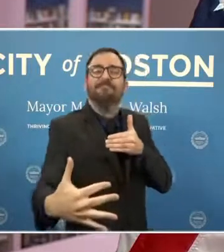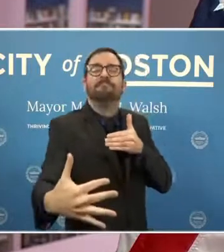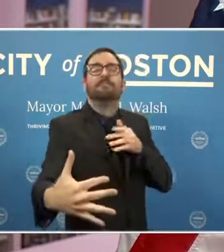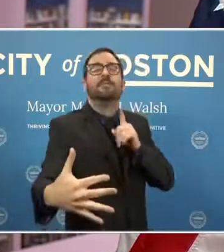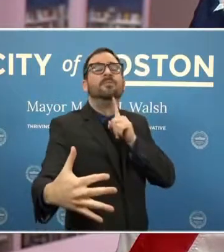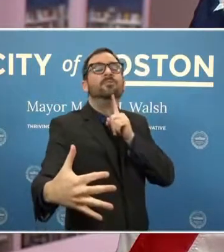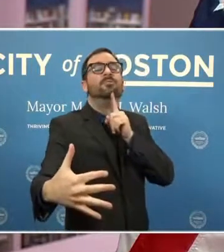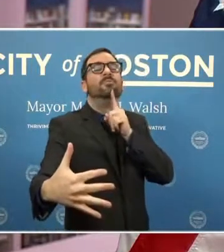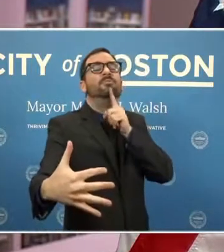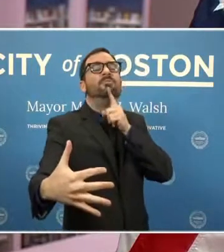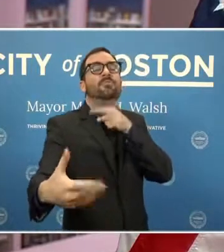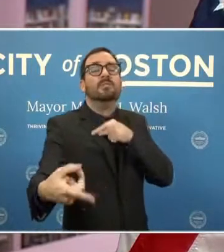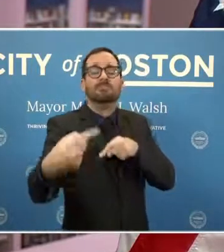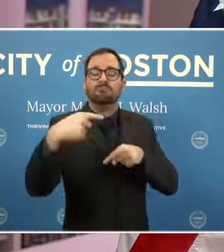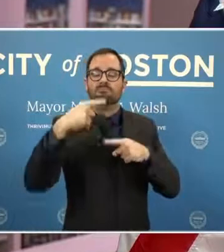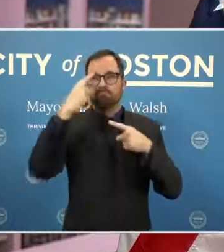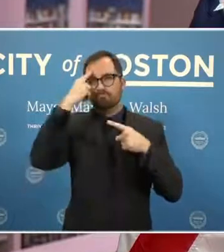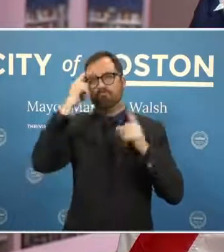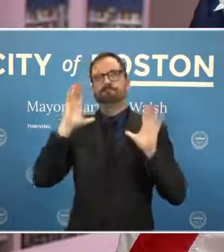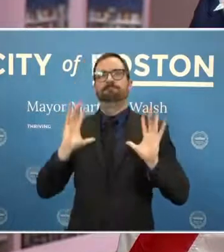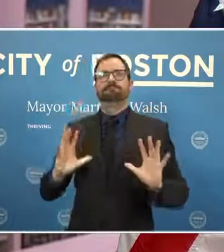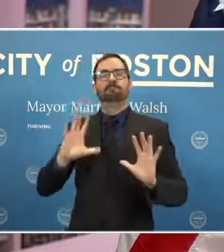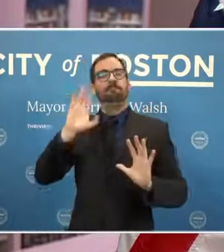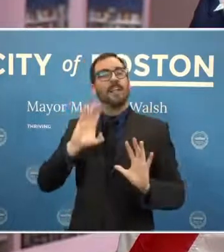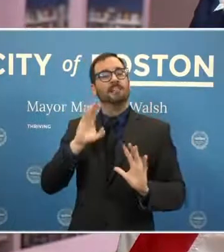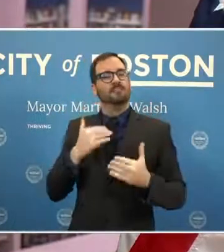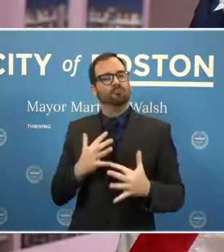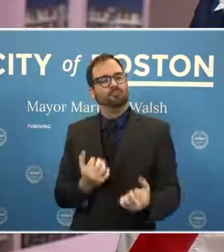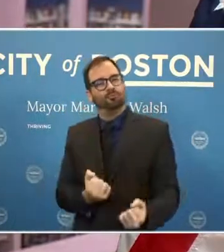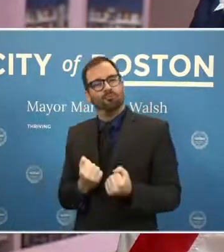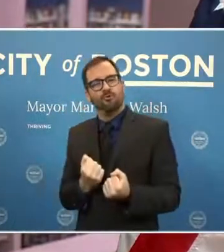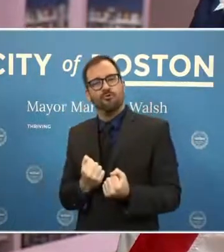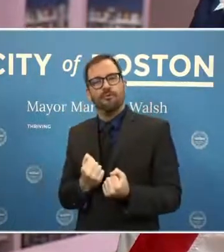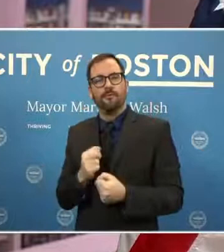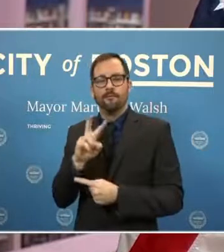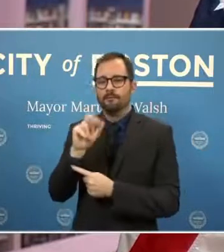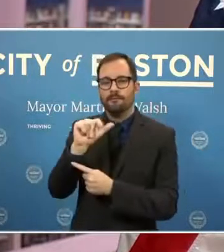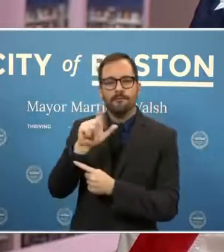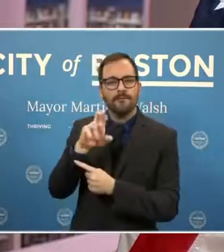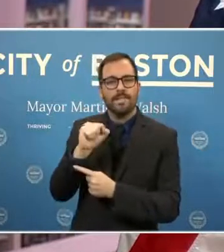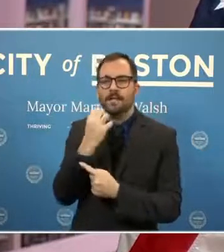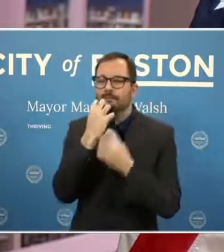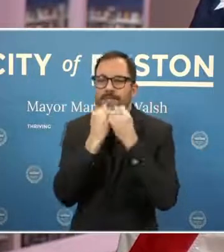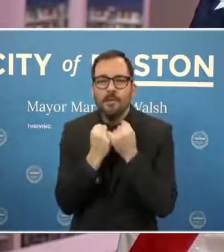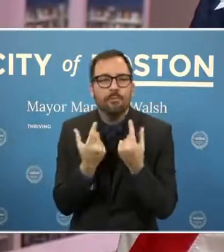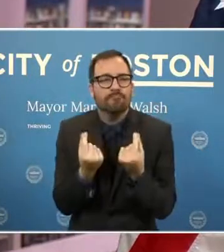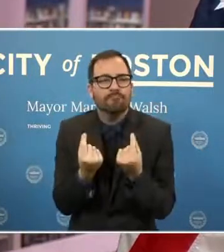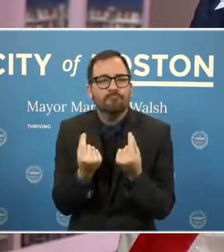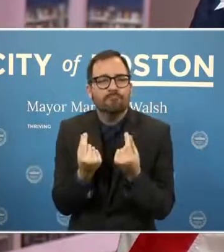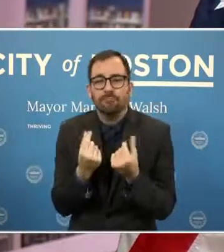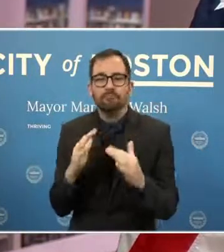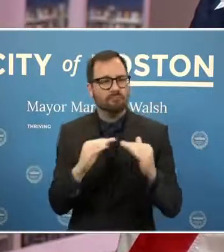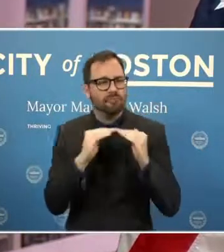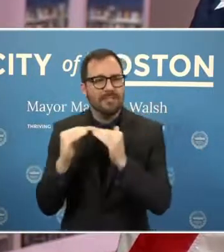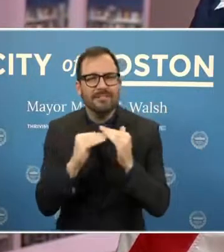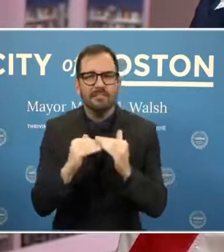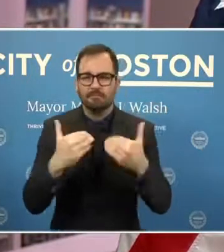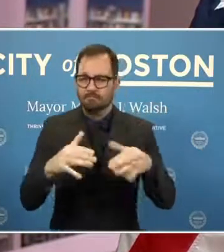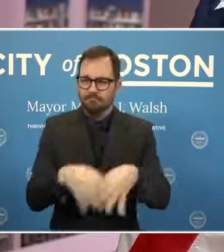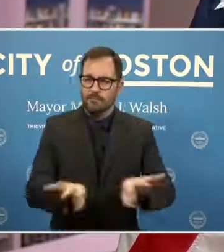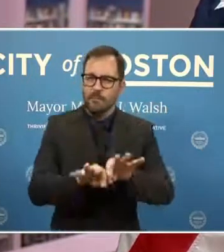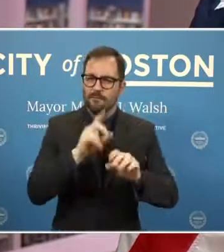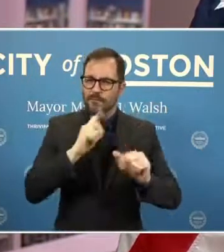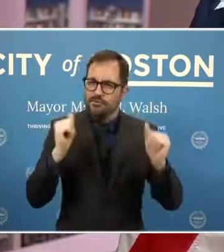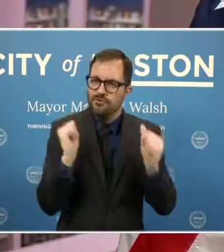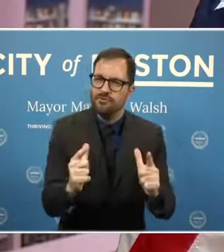those who are vulnerable. We believe in justice and opportunity for everyone. In recovery, we must double down on those